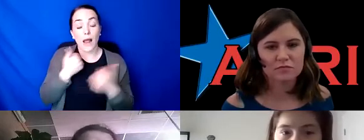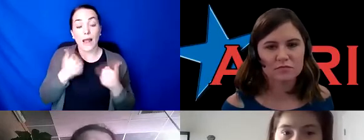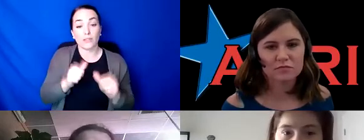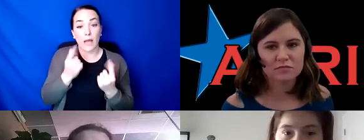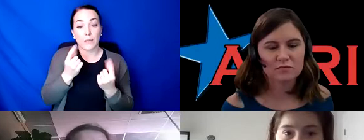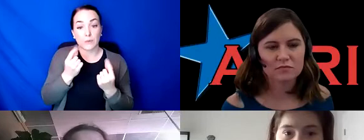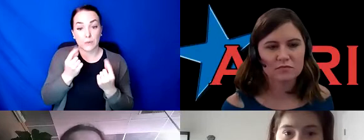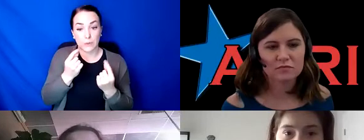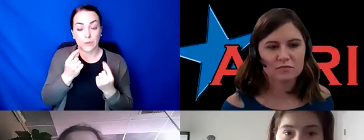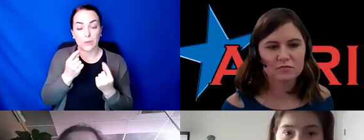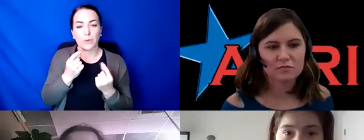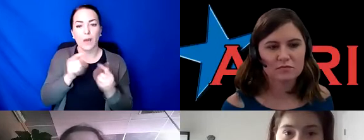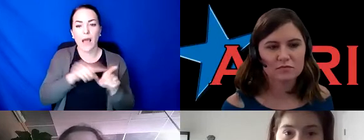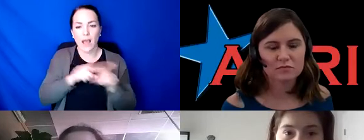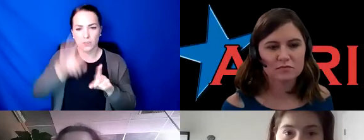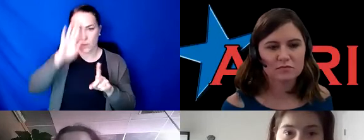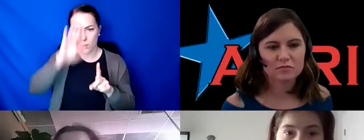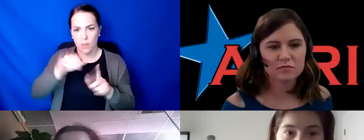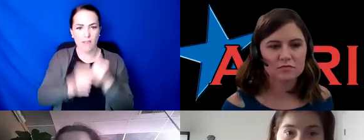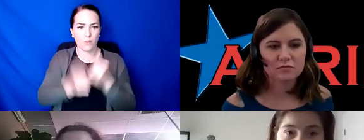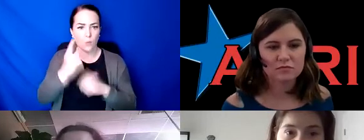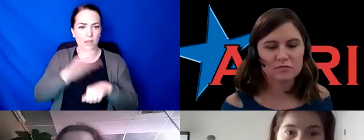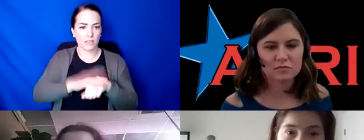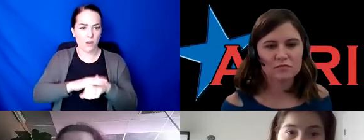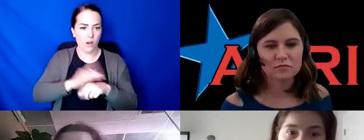is but I also know that everyone is on a